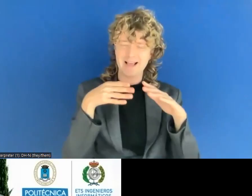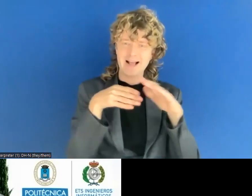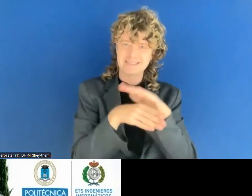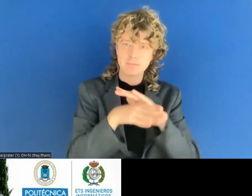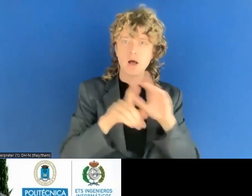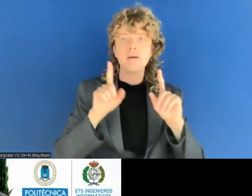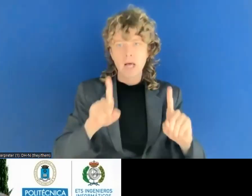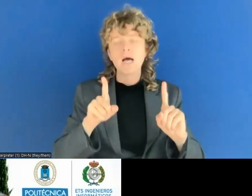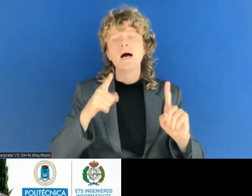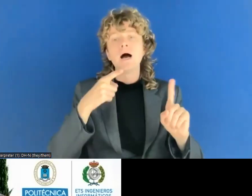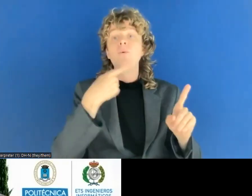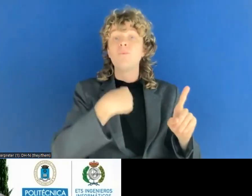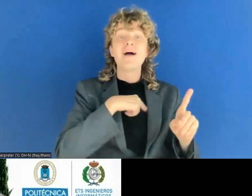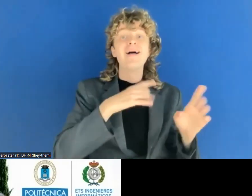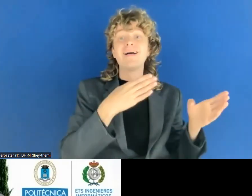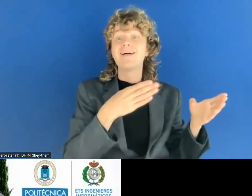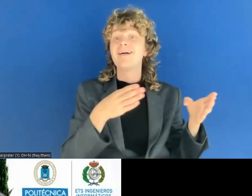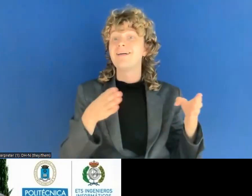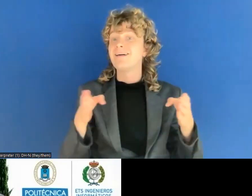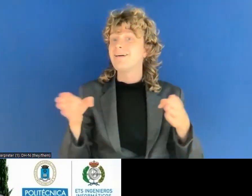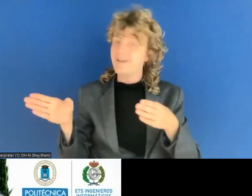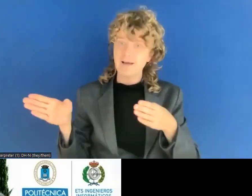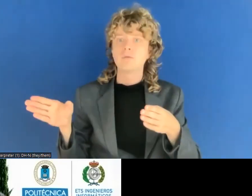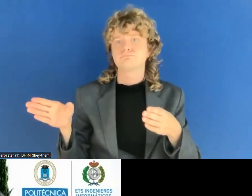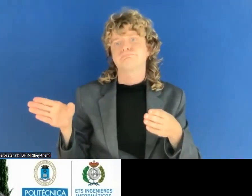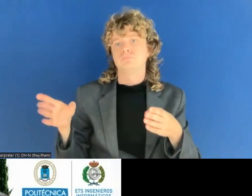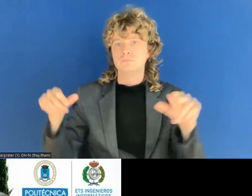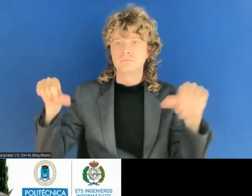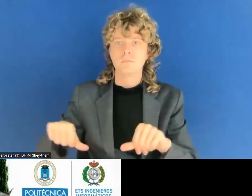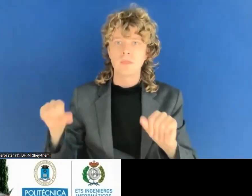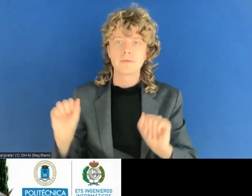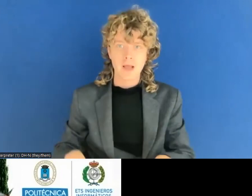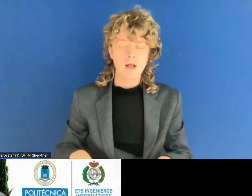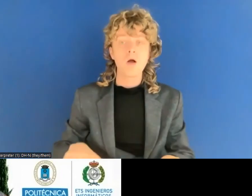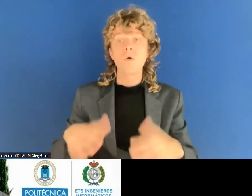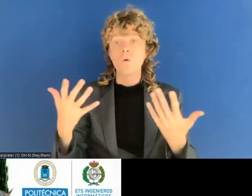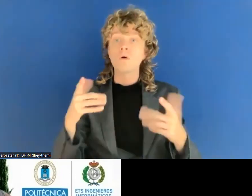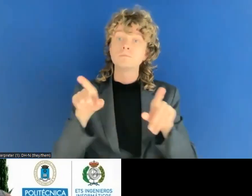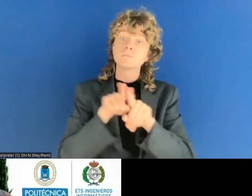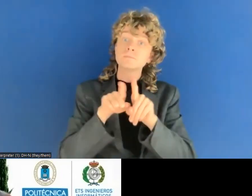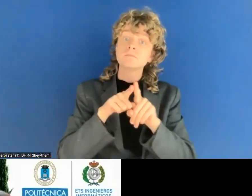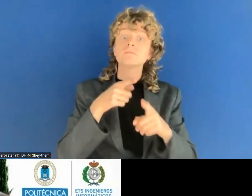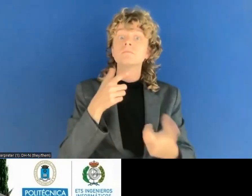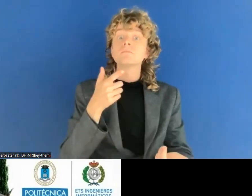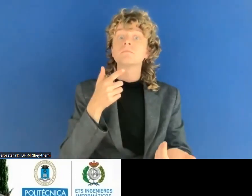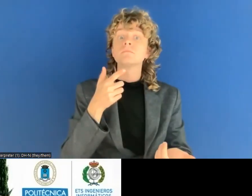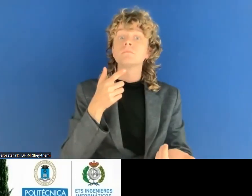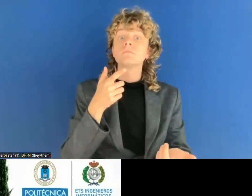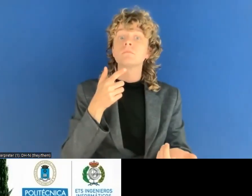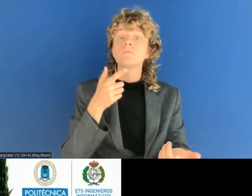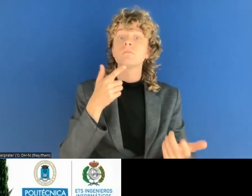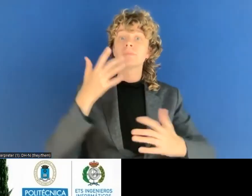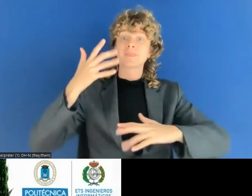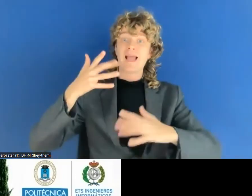in desktop environments. Again, the standard tools from the major vendors of the operating systems, again, do support lots